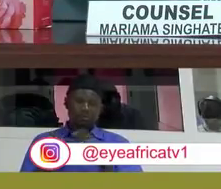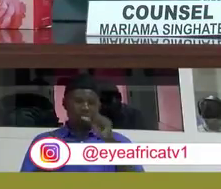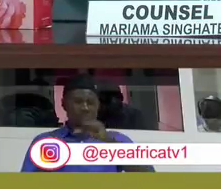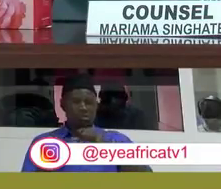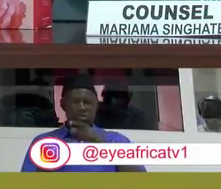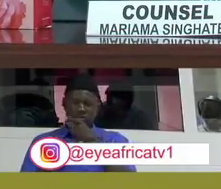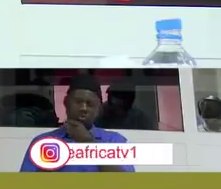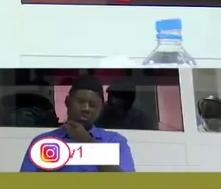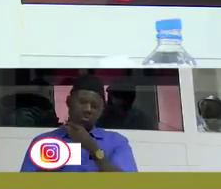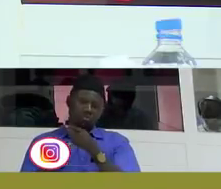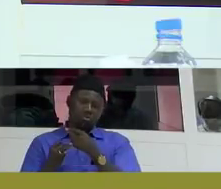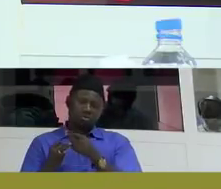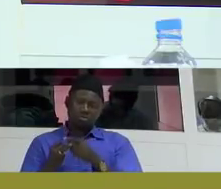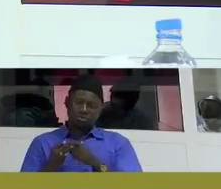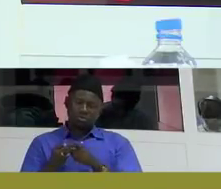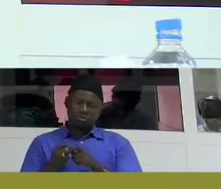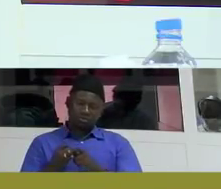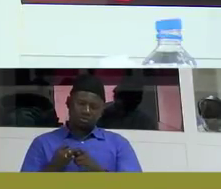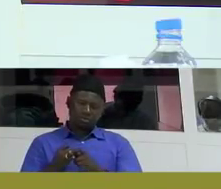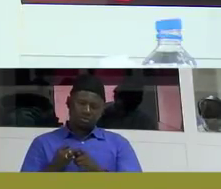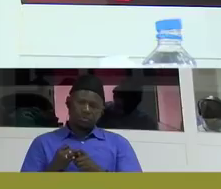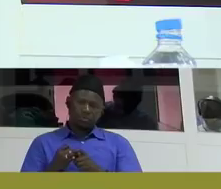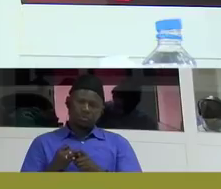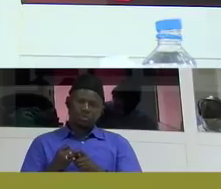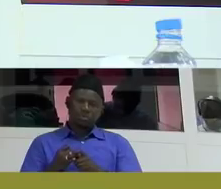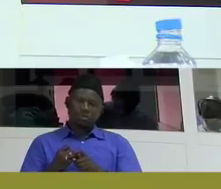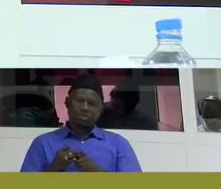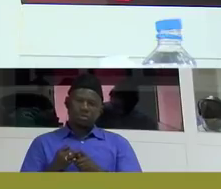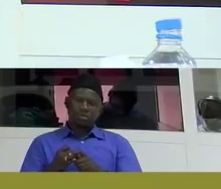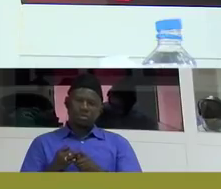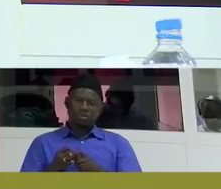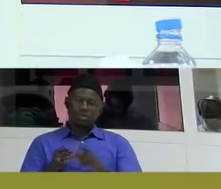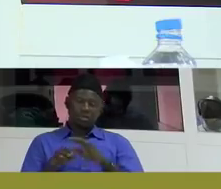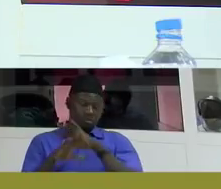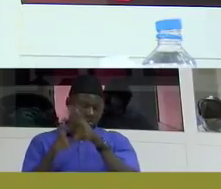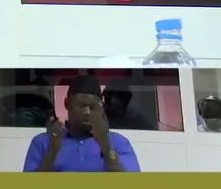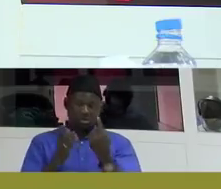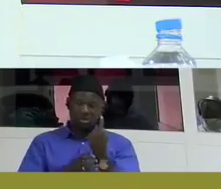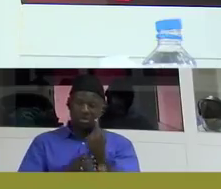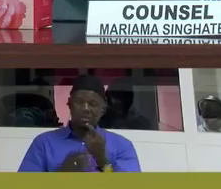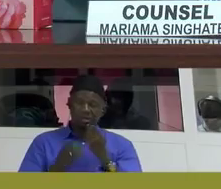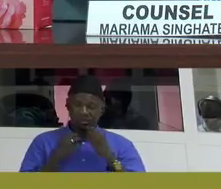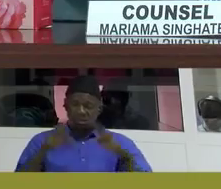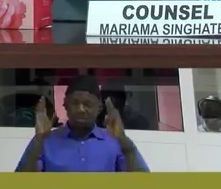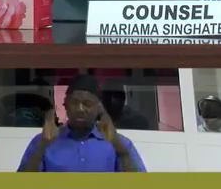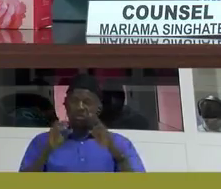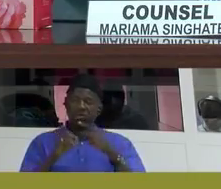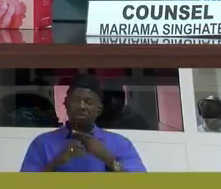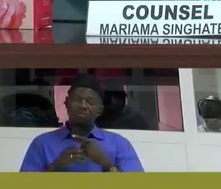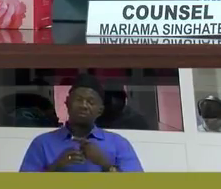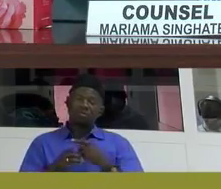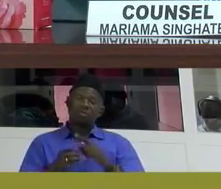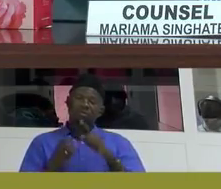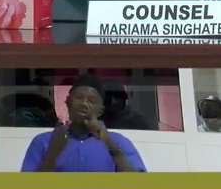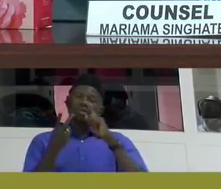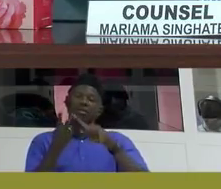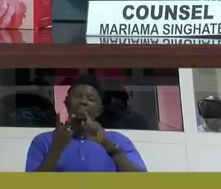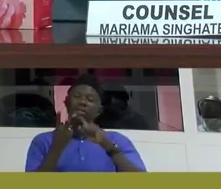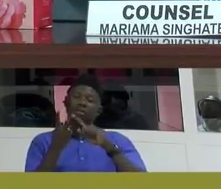offensive to you. Exactly. The unilateral declaration of Yes. The second thing